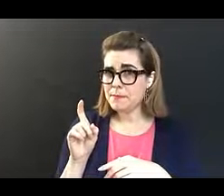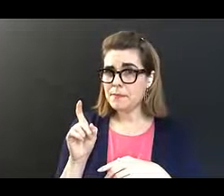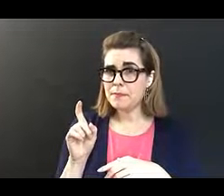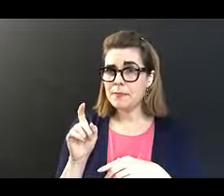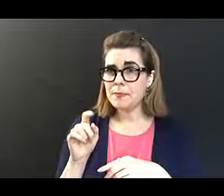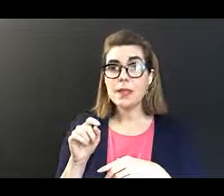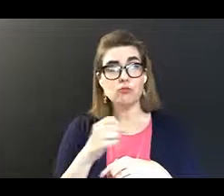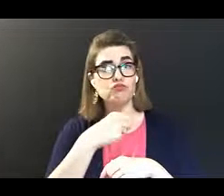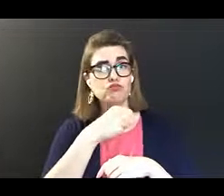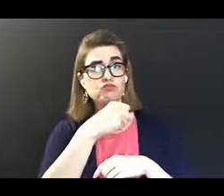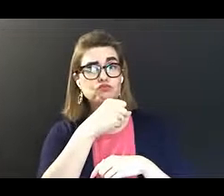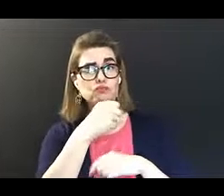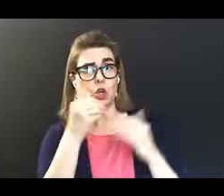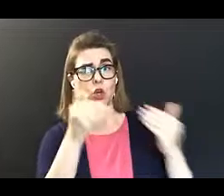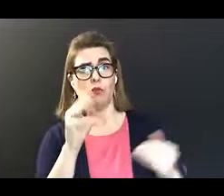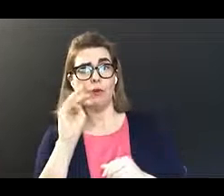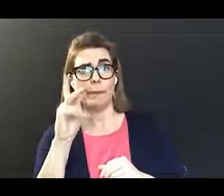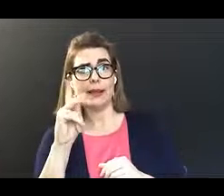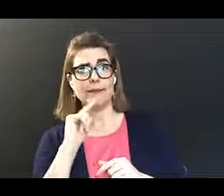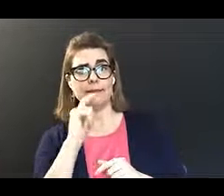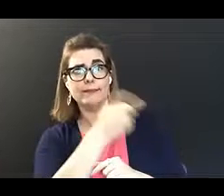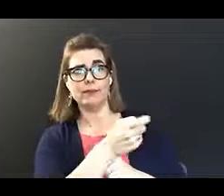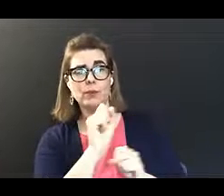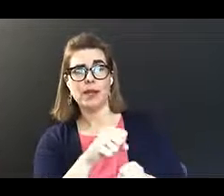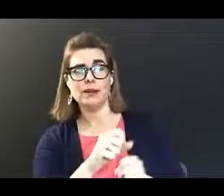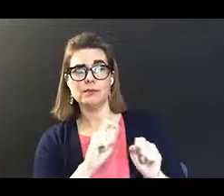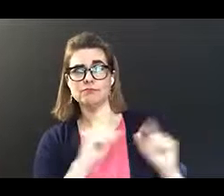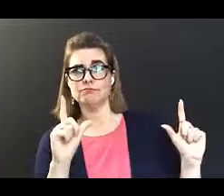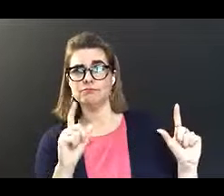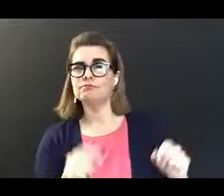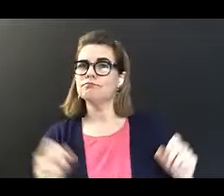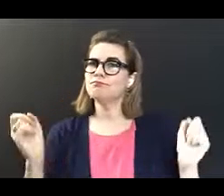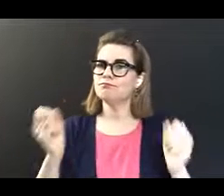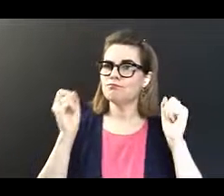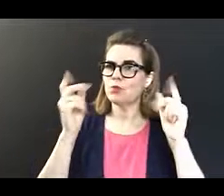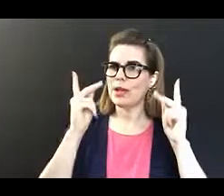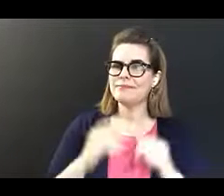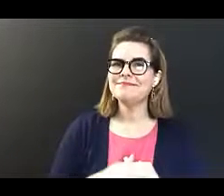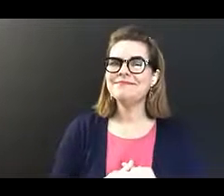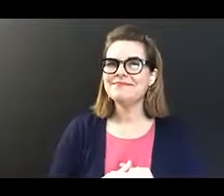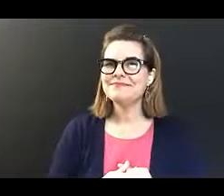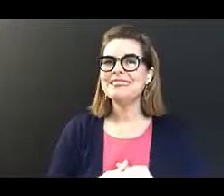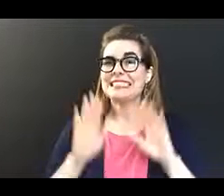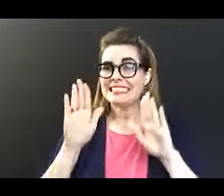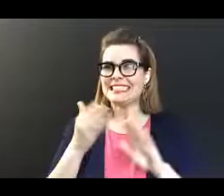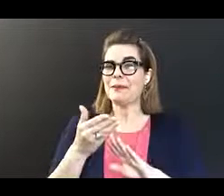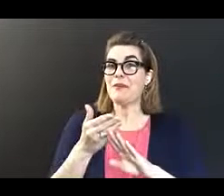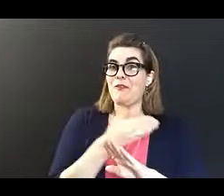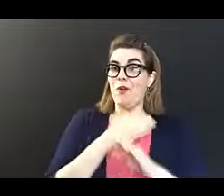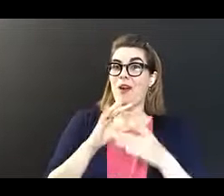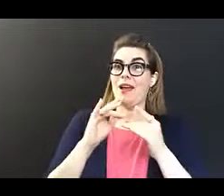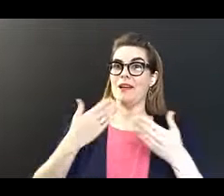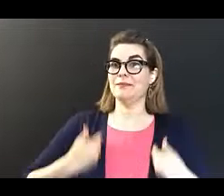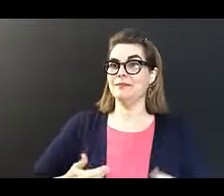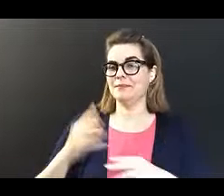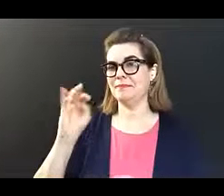Yeah, you do, Mick. Go for it. Okay. So before I get started, I'm just going to introduce myself really quick. My name is Mick